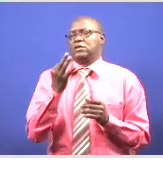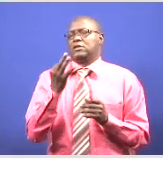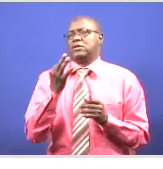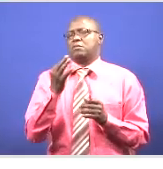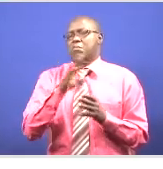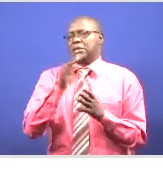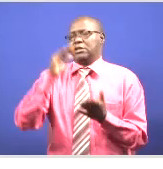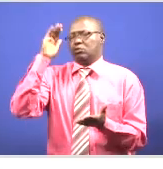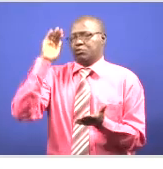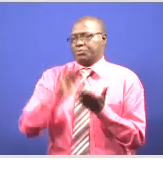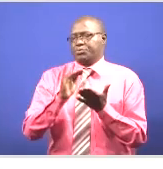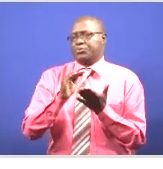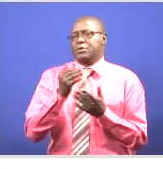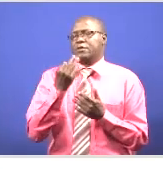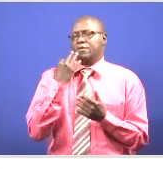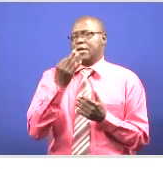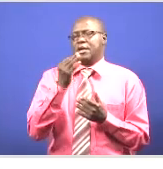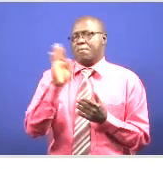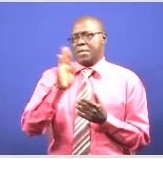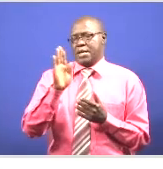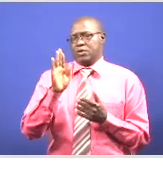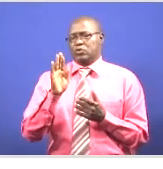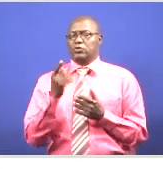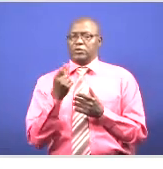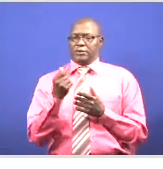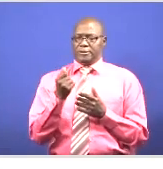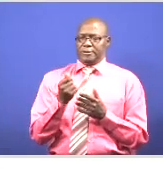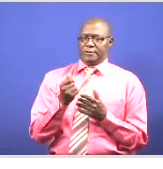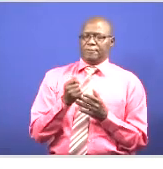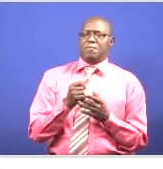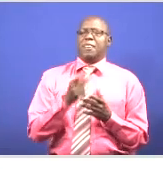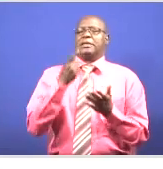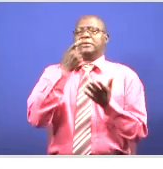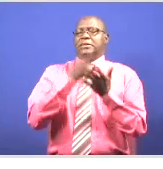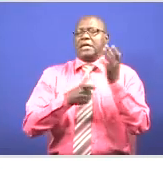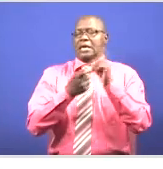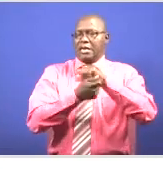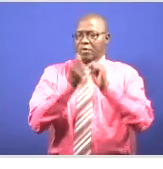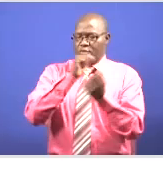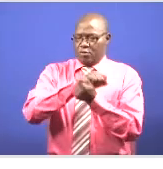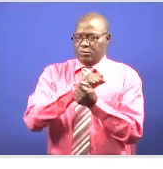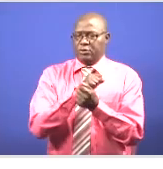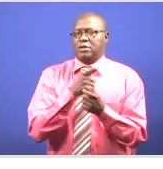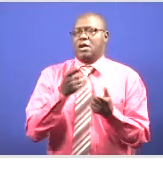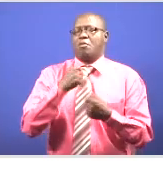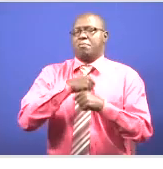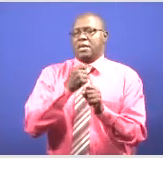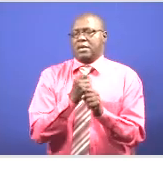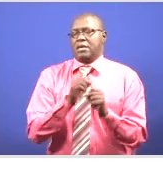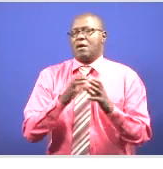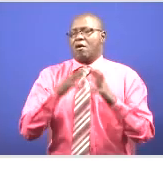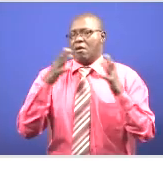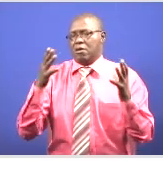shillings, which he believes will help the government save on recurrent expenditure. Tax reforms have so far formed a larger part of Ruto's